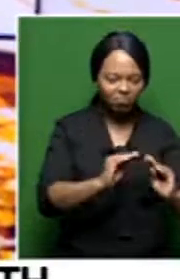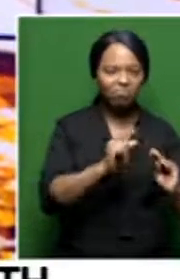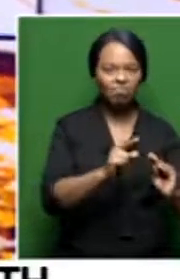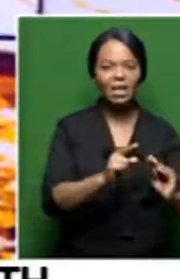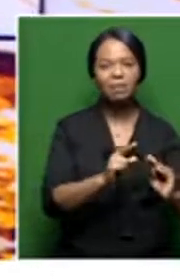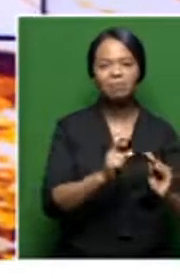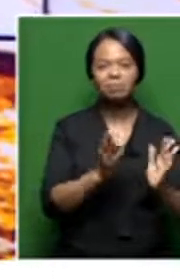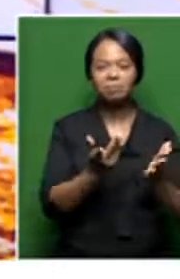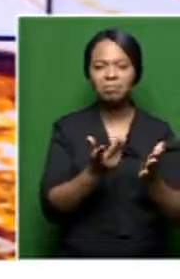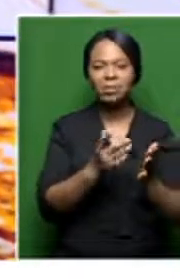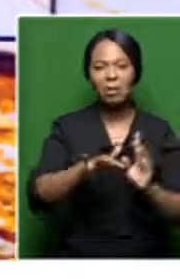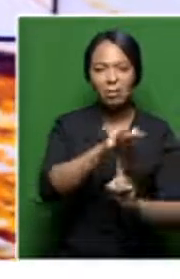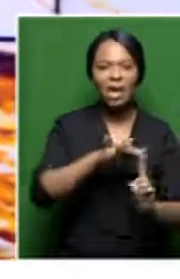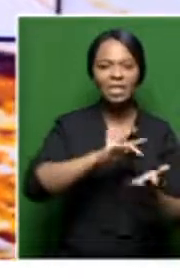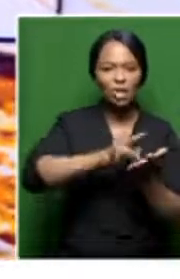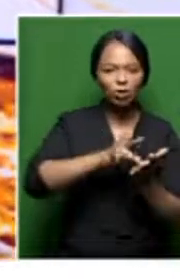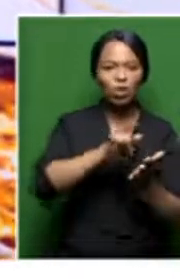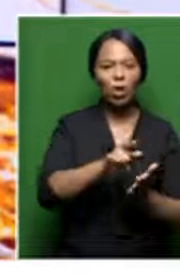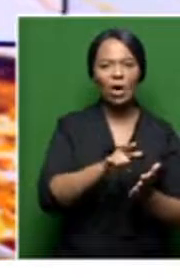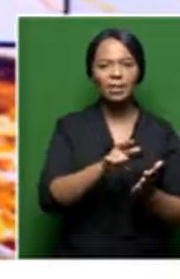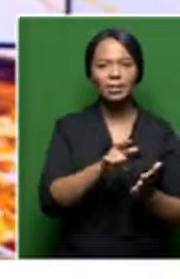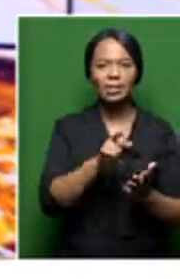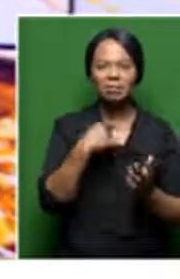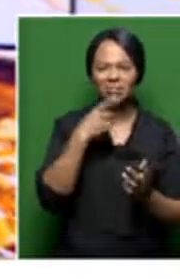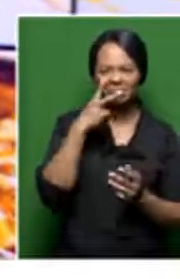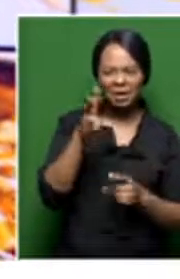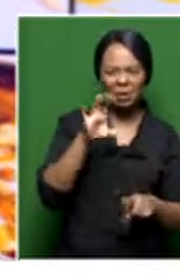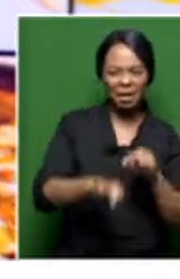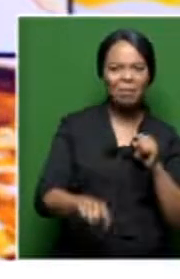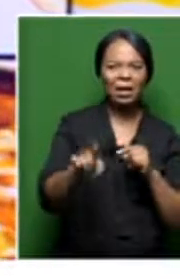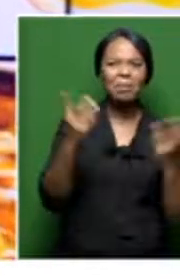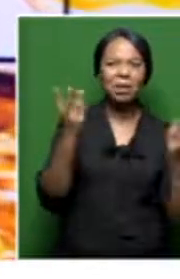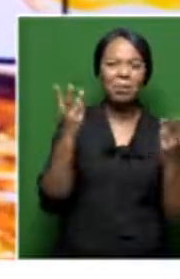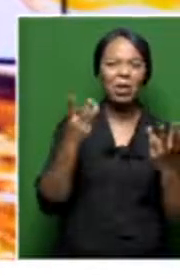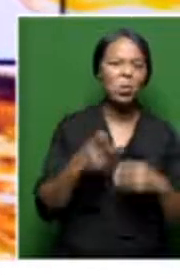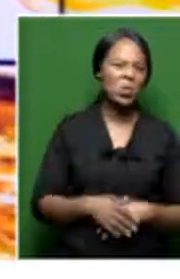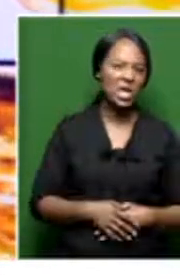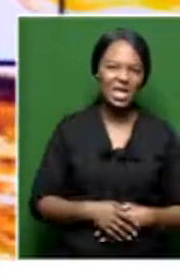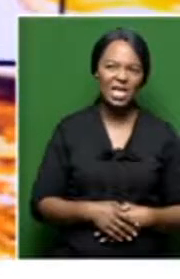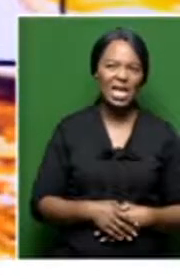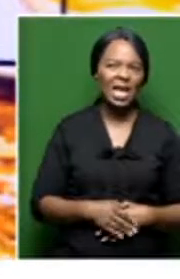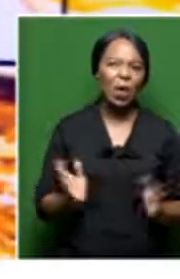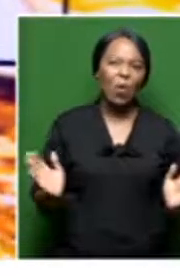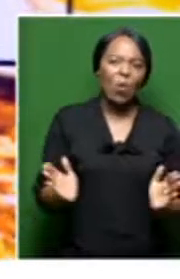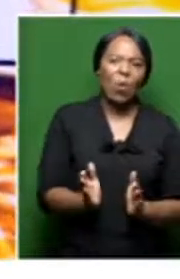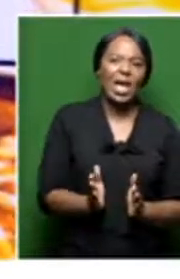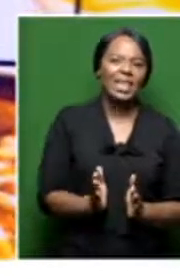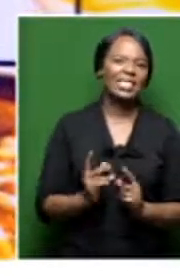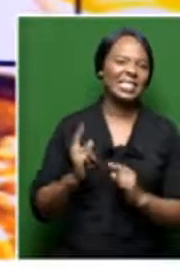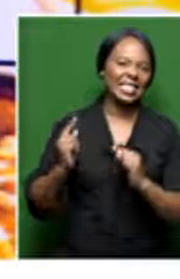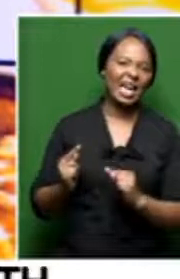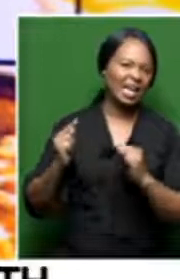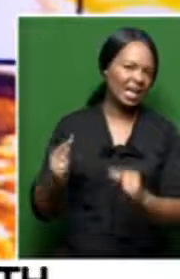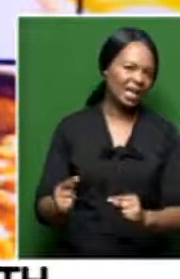Centurion. Right. And I found that people are struggling with losing weight simply because of the way they're eating. And so that's how I started exploring my